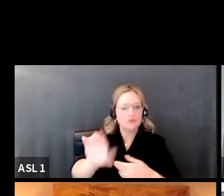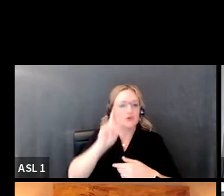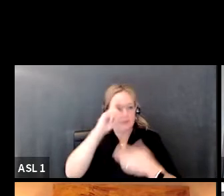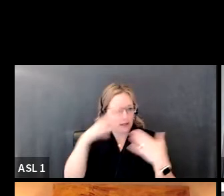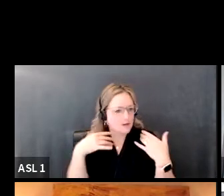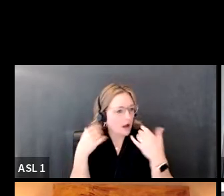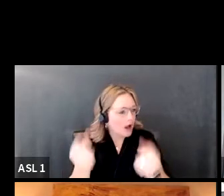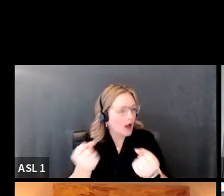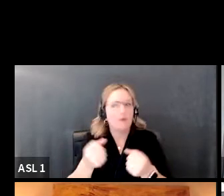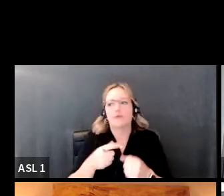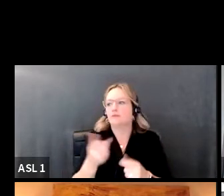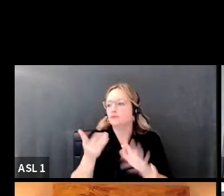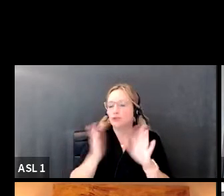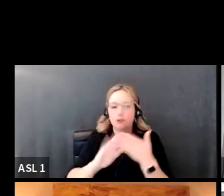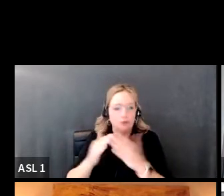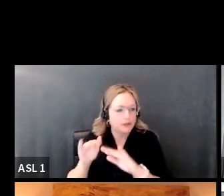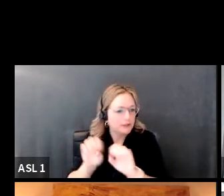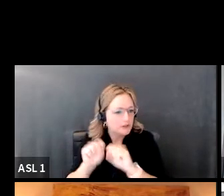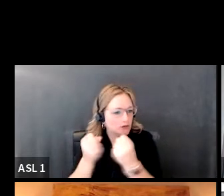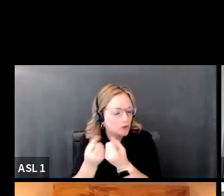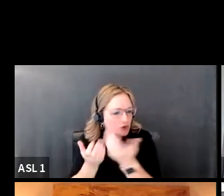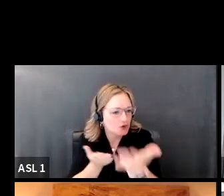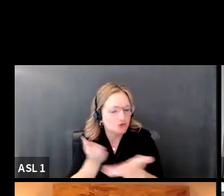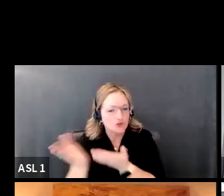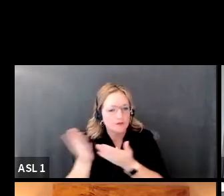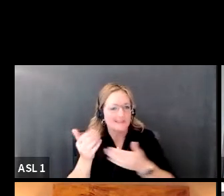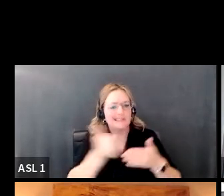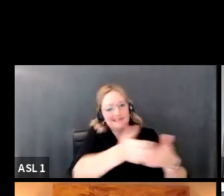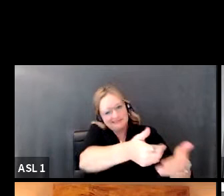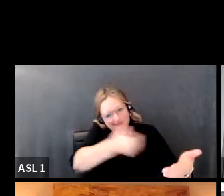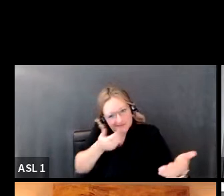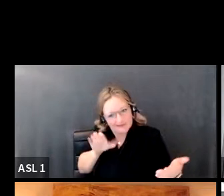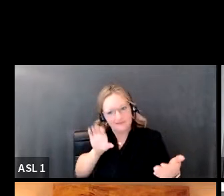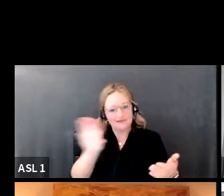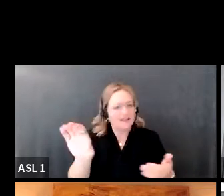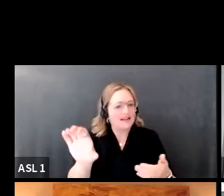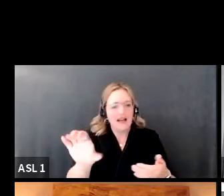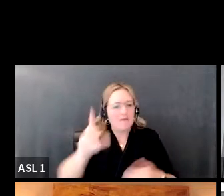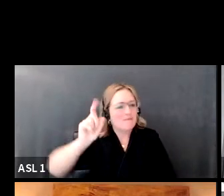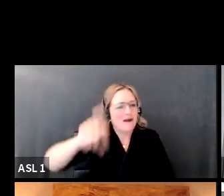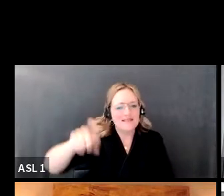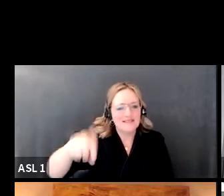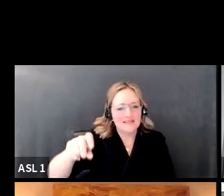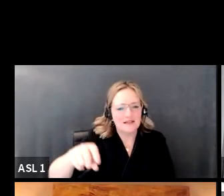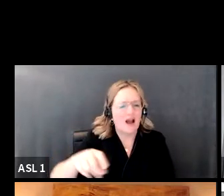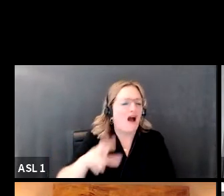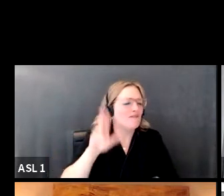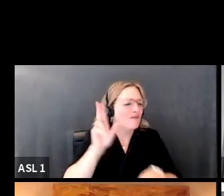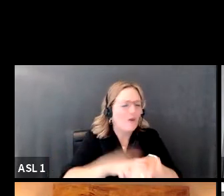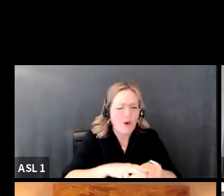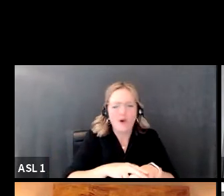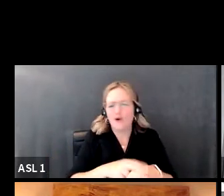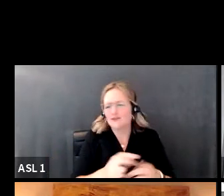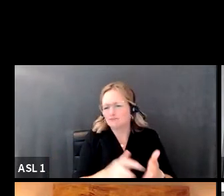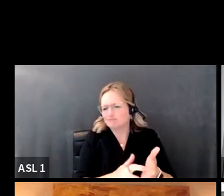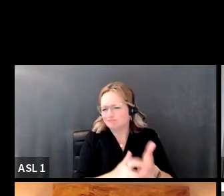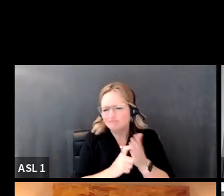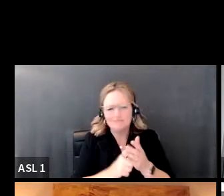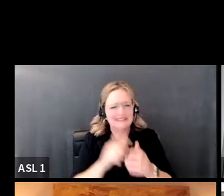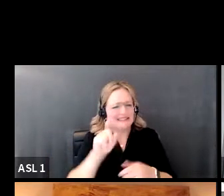social services this is absolutely the way we need to go there will always be demand for policing sworn police